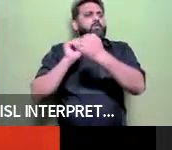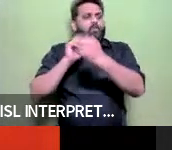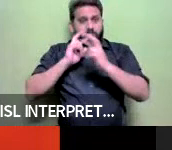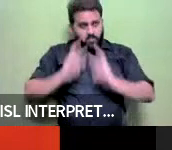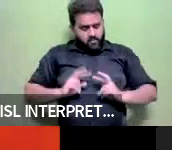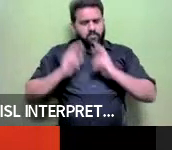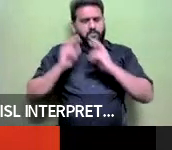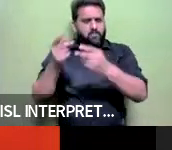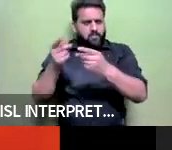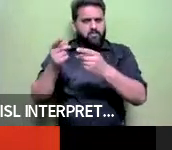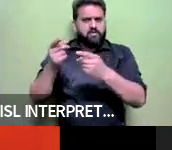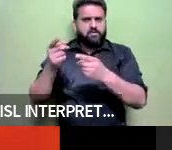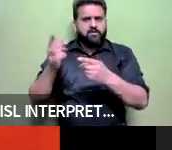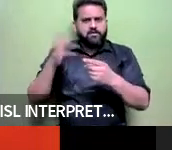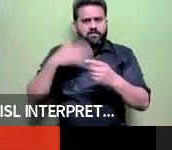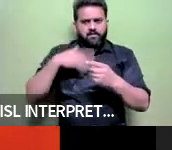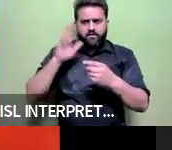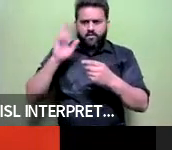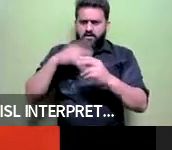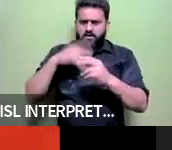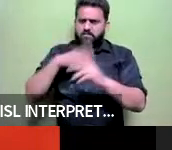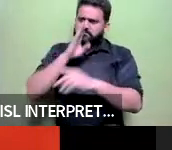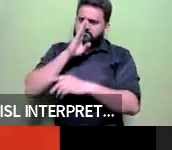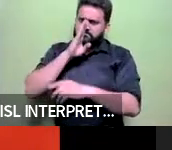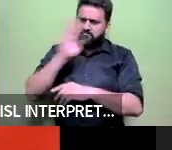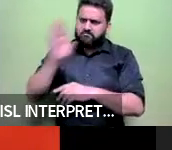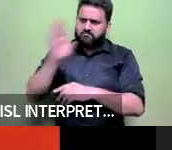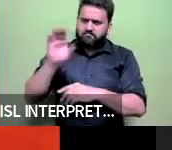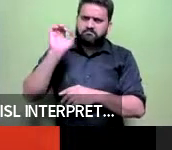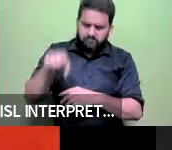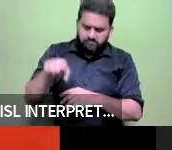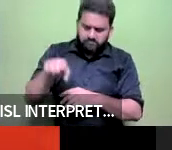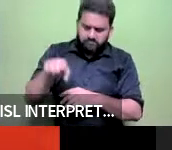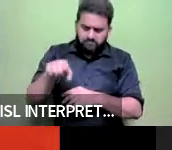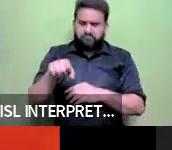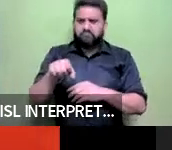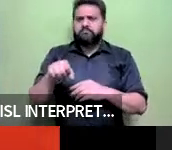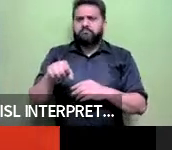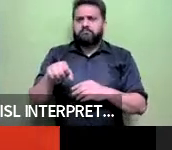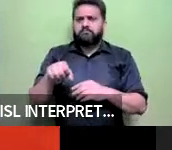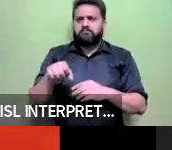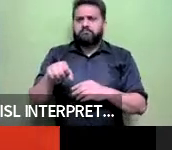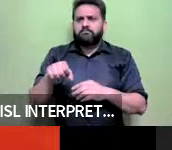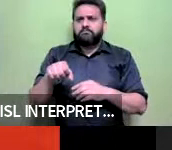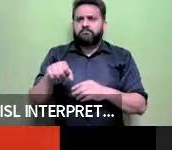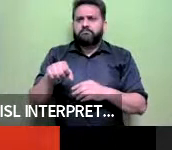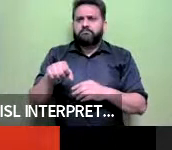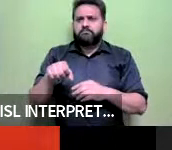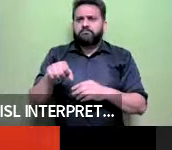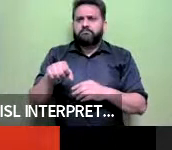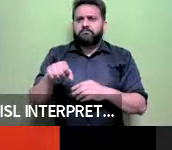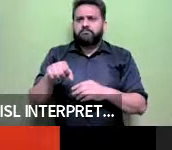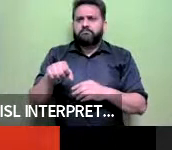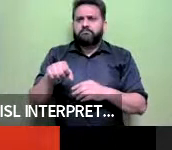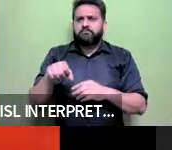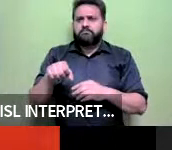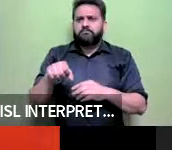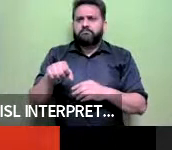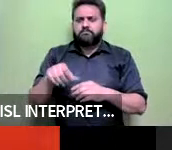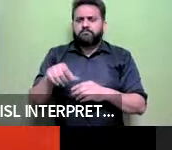the claimant, and I will respond directly, and I will argue the point in the order it was